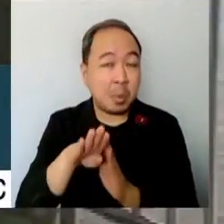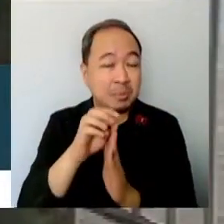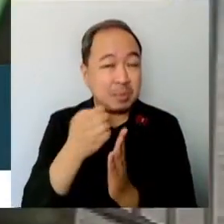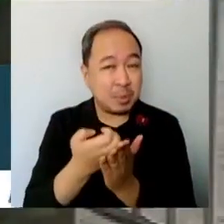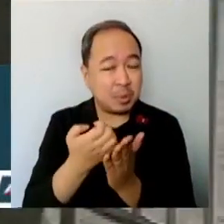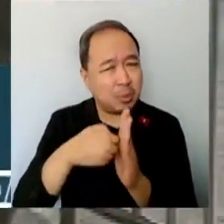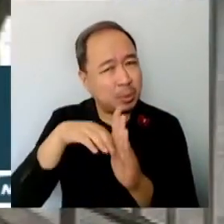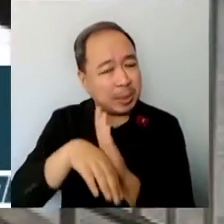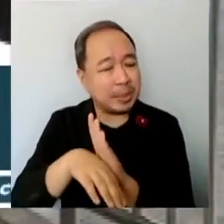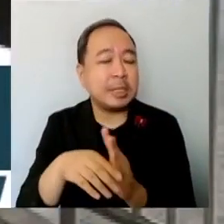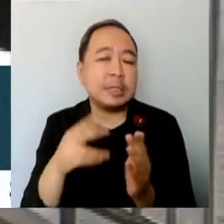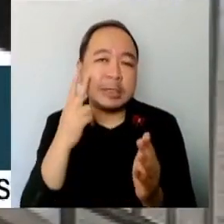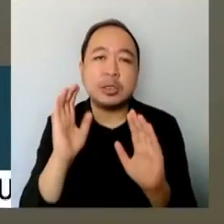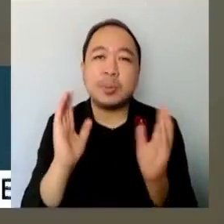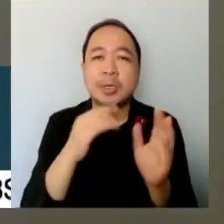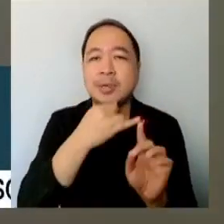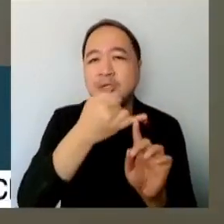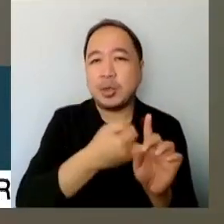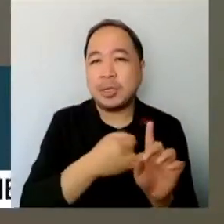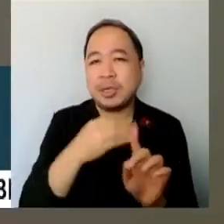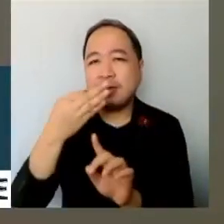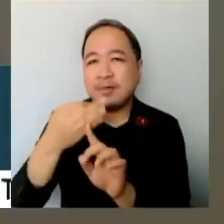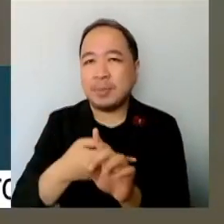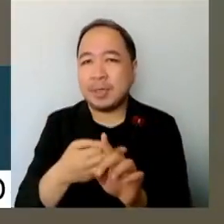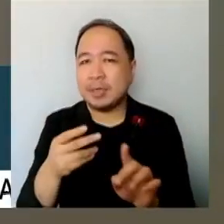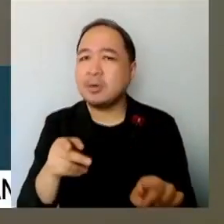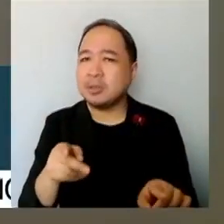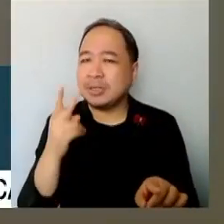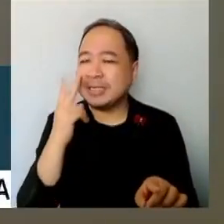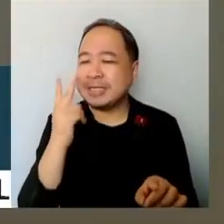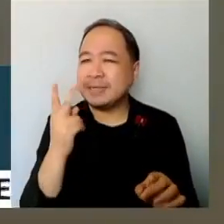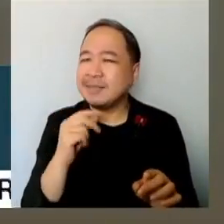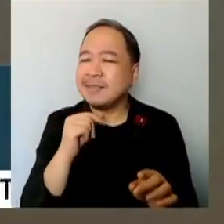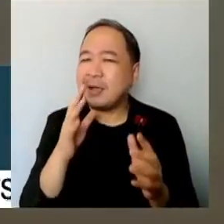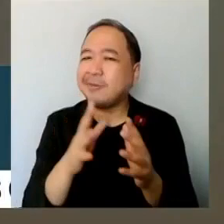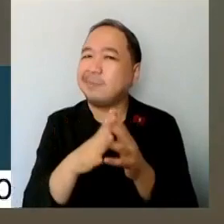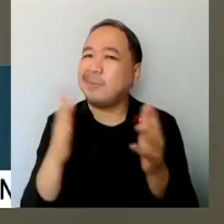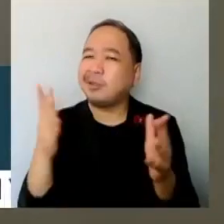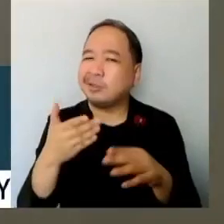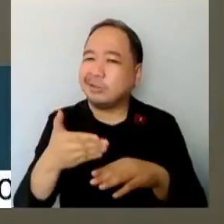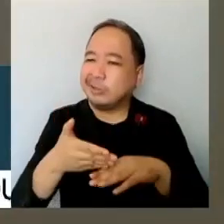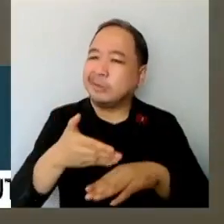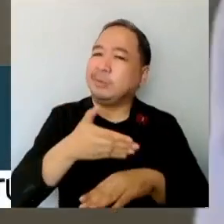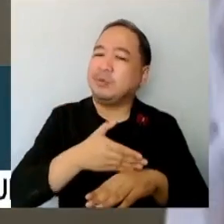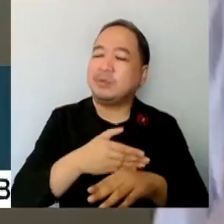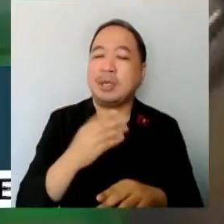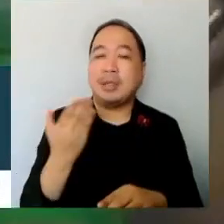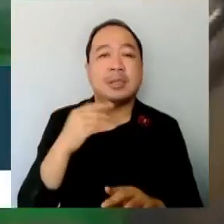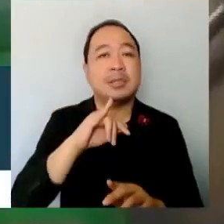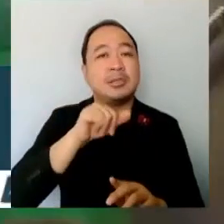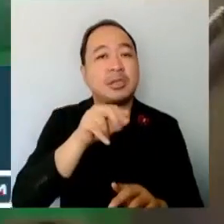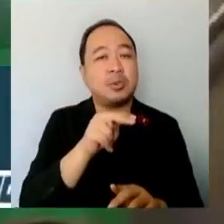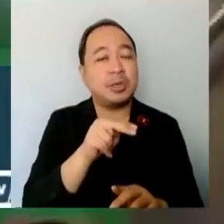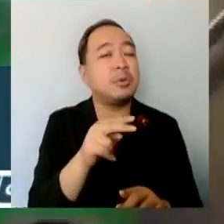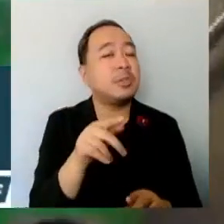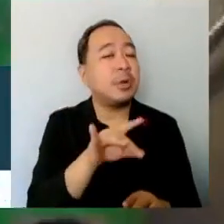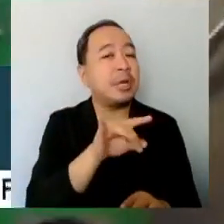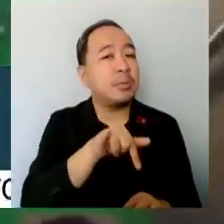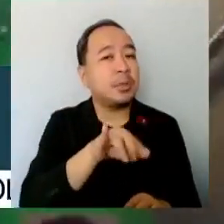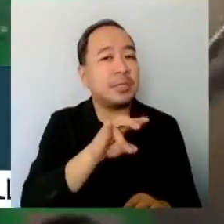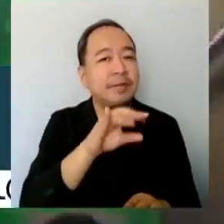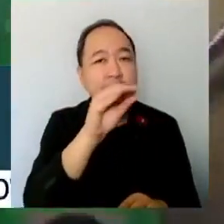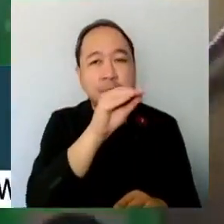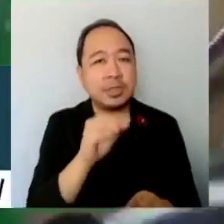January and February was actually statistically insignificant. January's inflation rate of 8.7% was an over 14-year